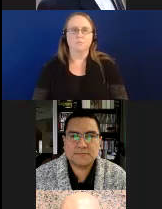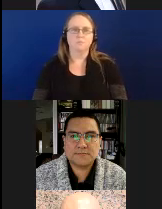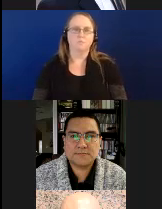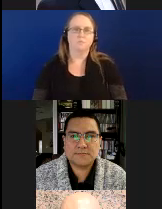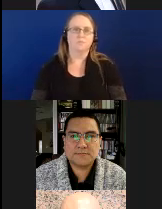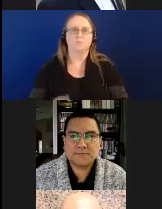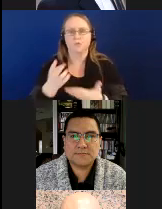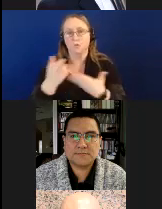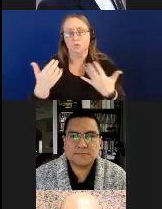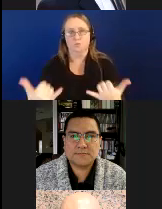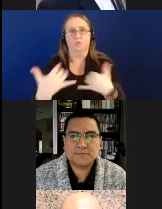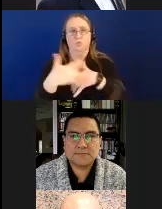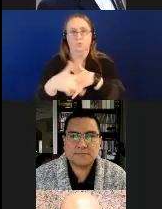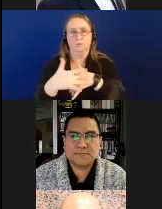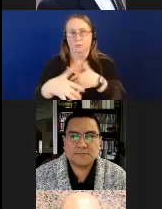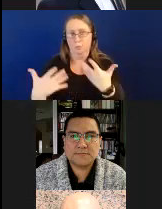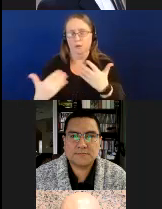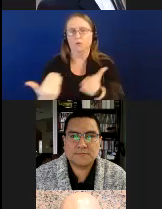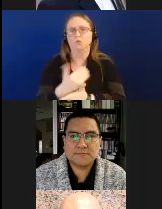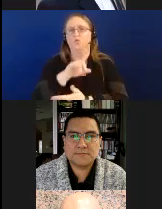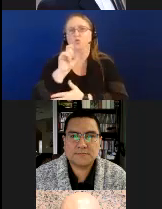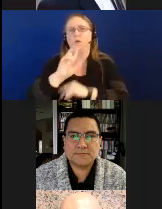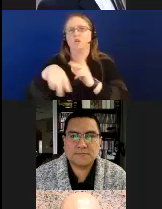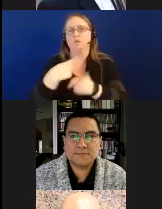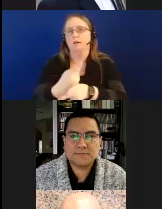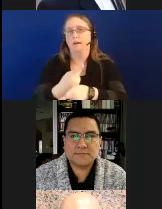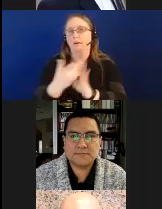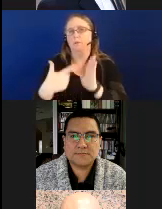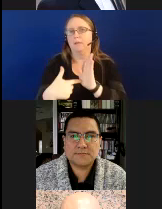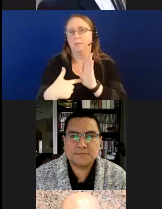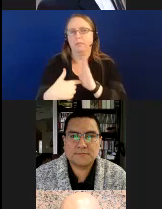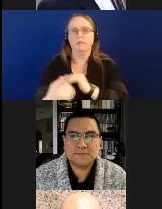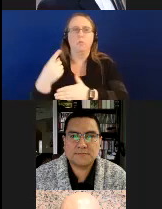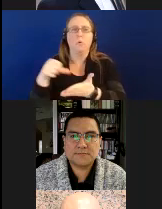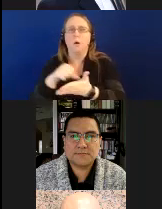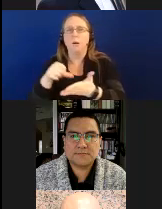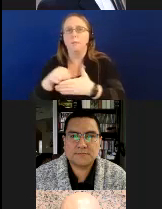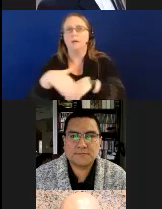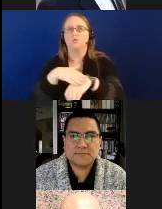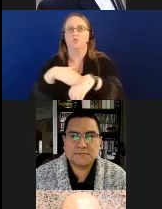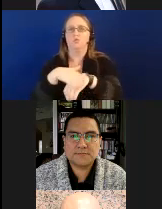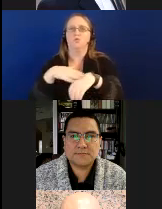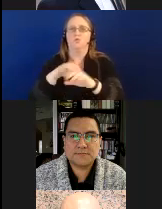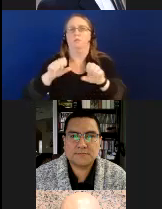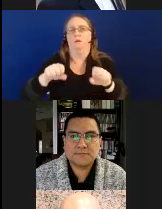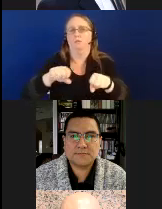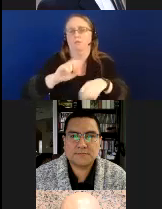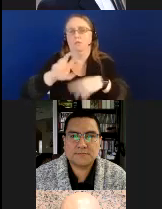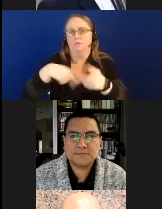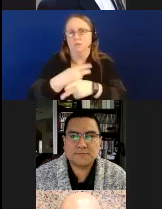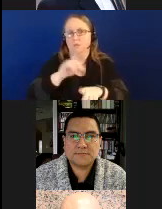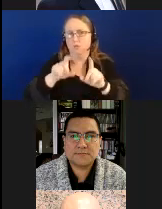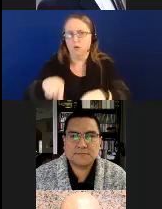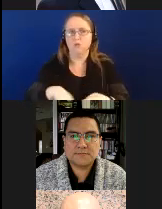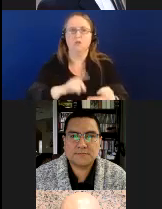that we currently have available, we have new question type samplers. We have a 1-page overview of potential question types. We have a